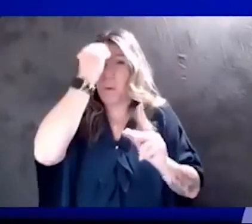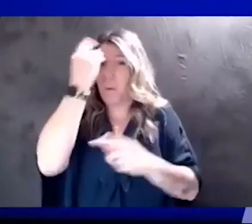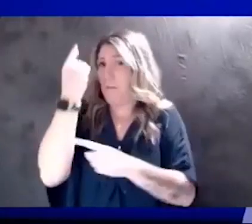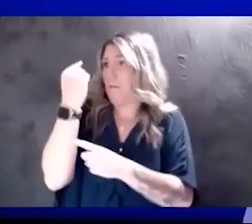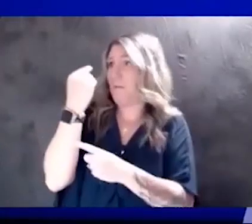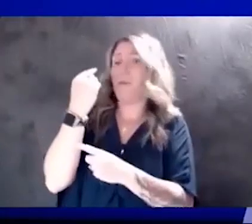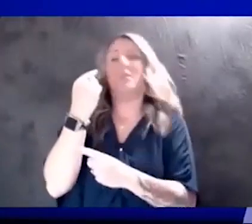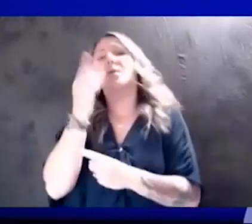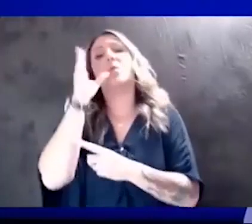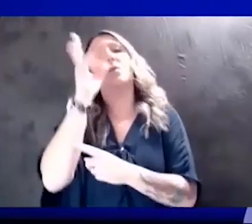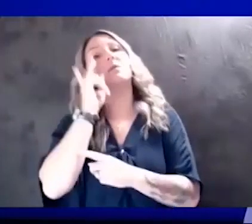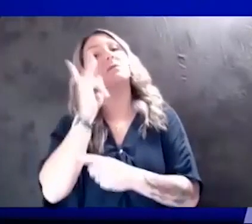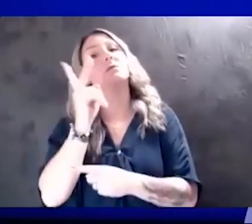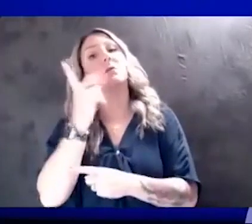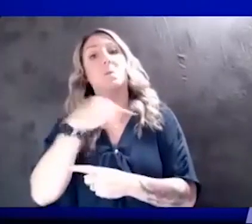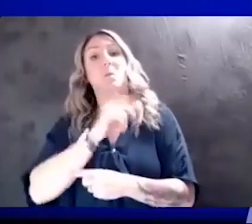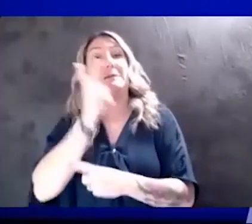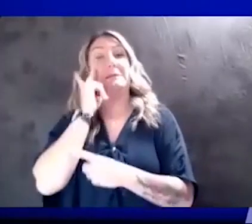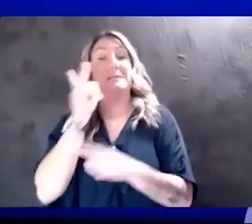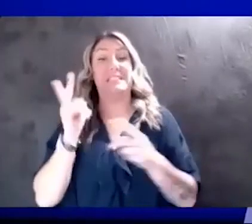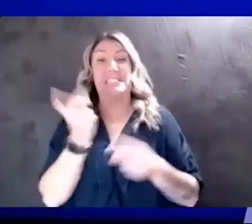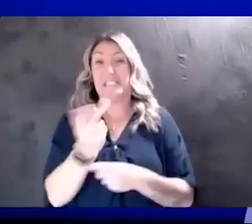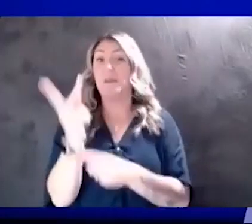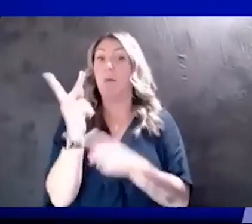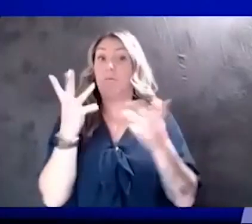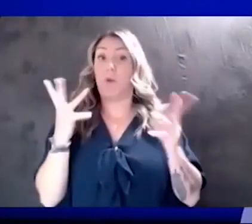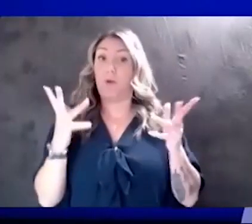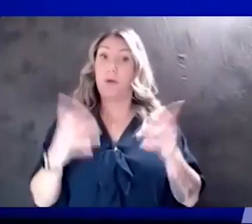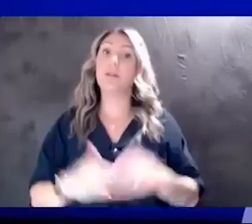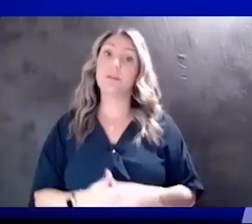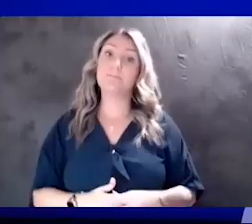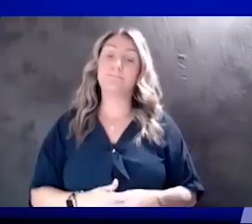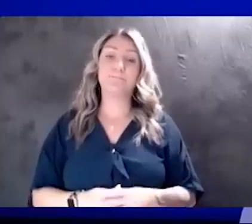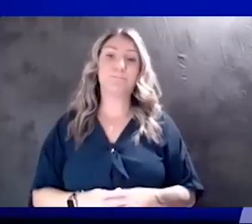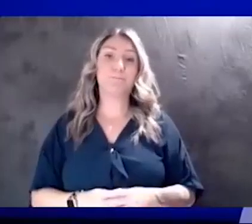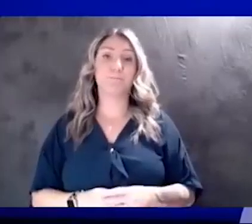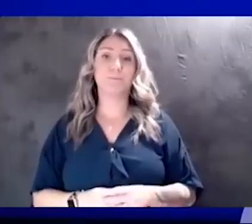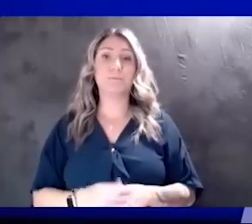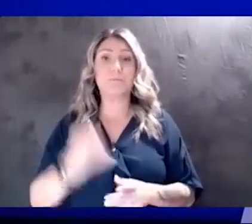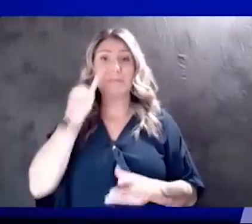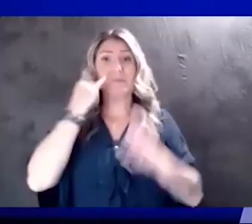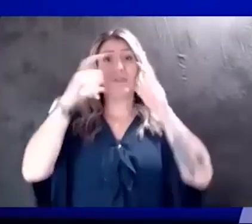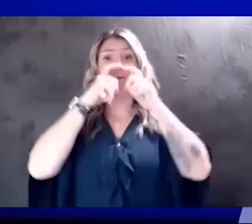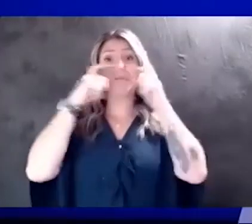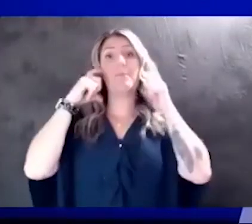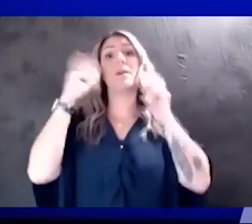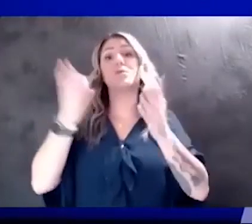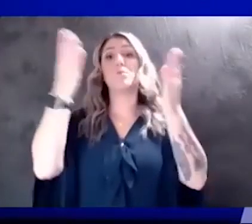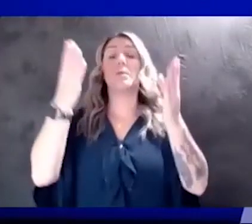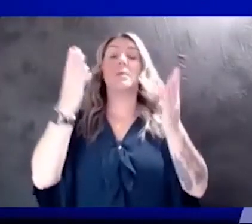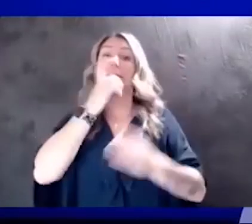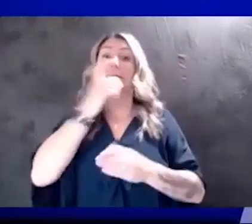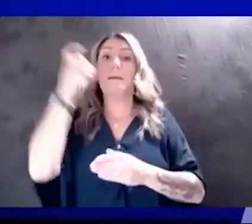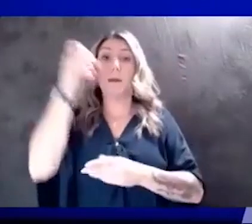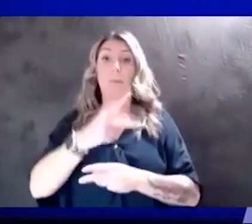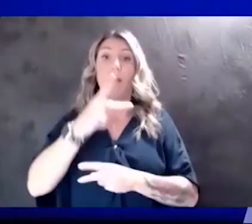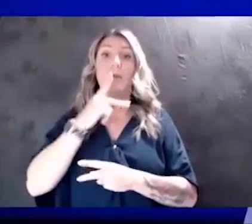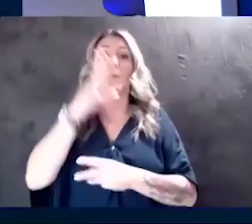it. I think we are seeing some of it, and if the masking recommendations don't come back, I'm sure we will continue to